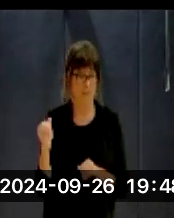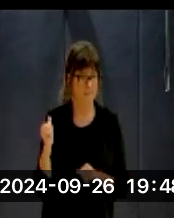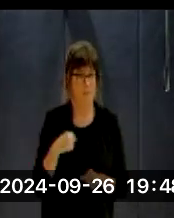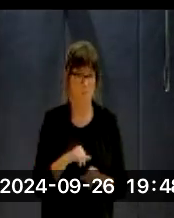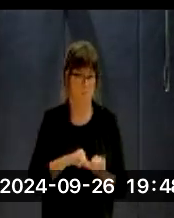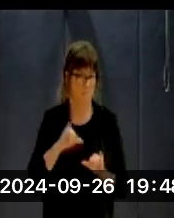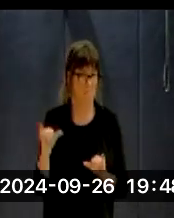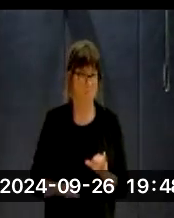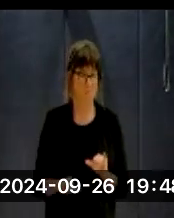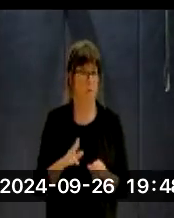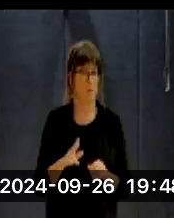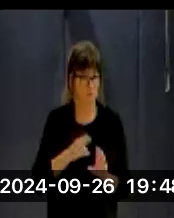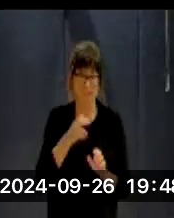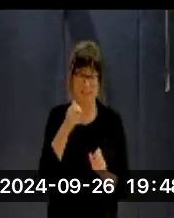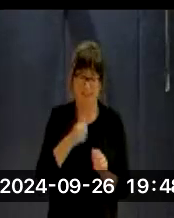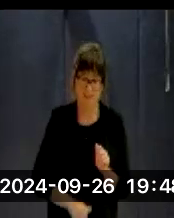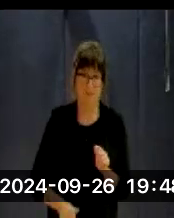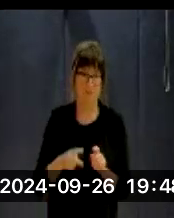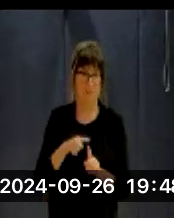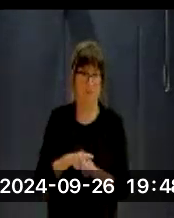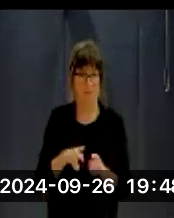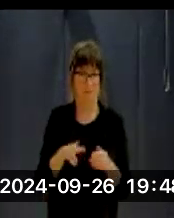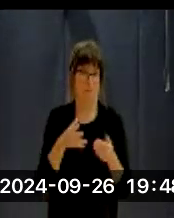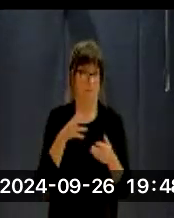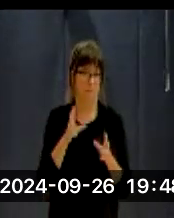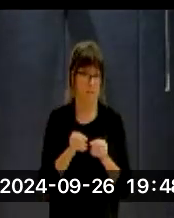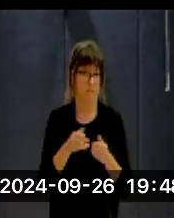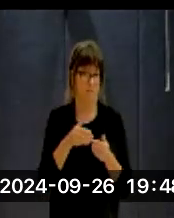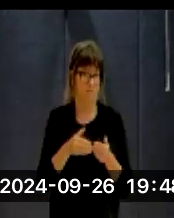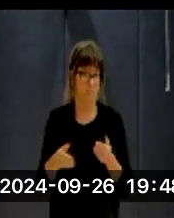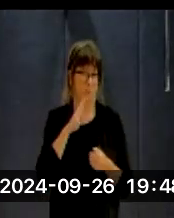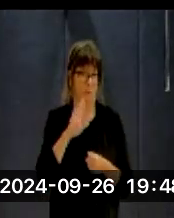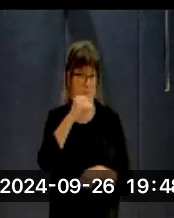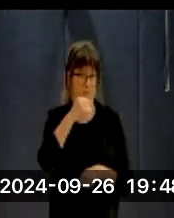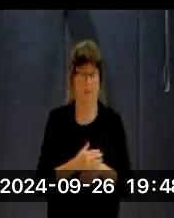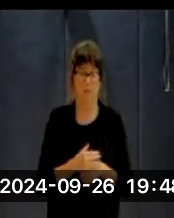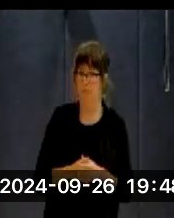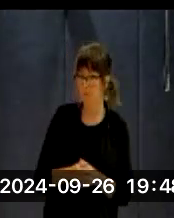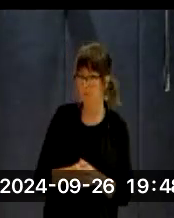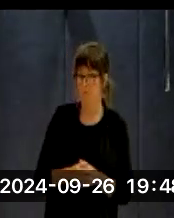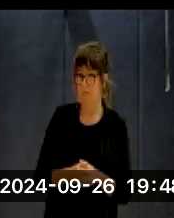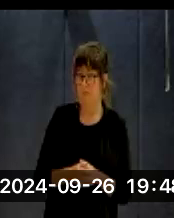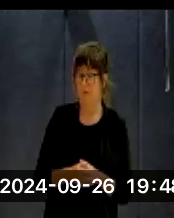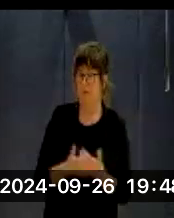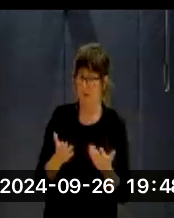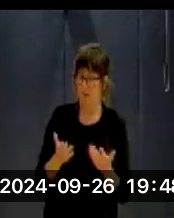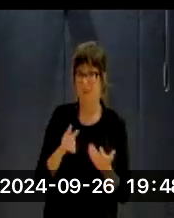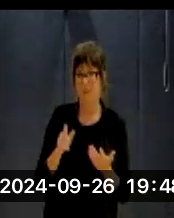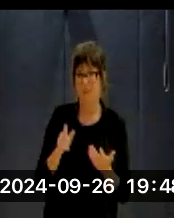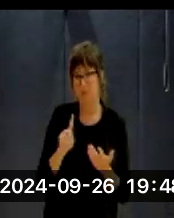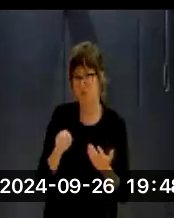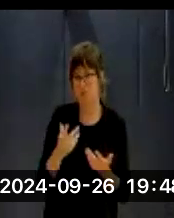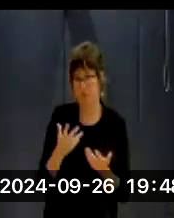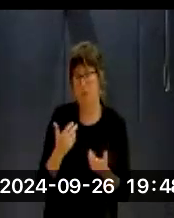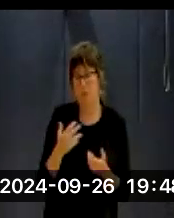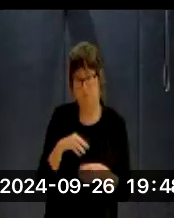at every single 504 meeting for your son. Tell me if they don't wanna just be litigious and they just wanna